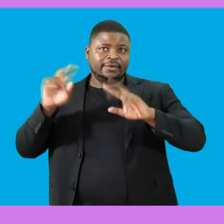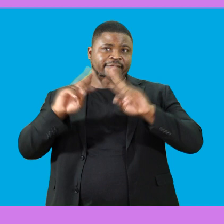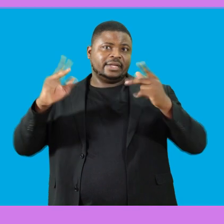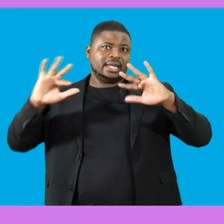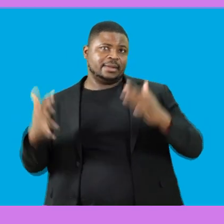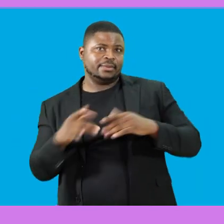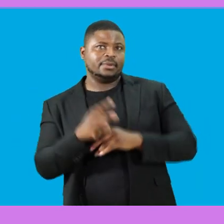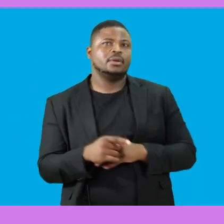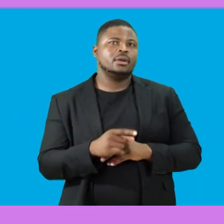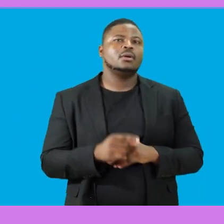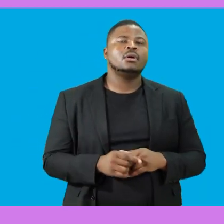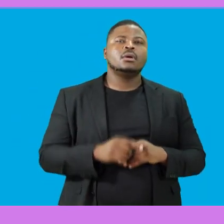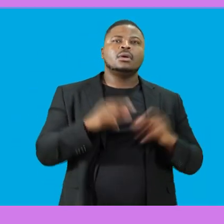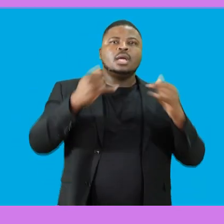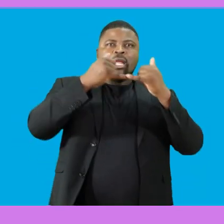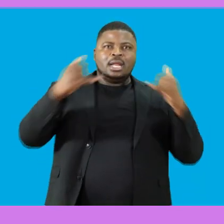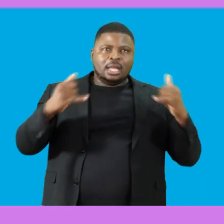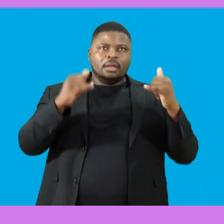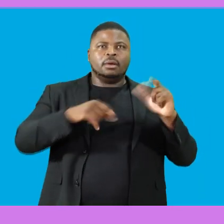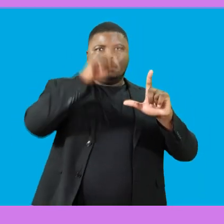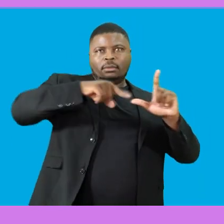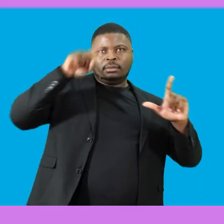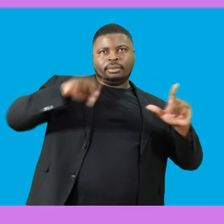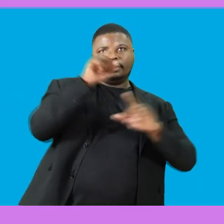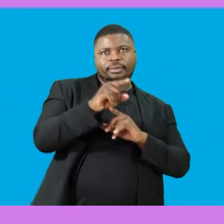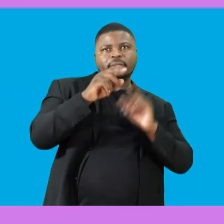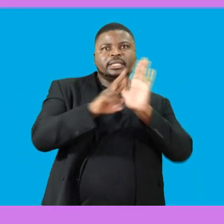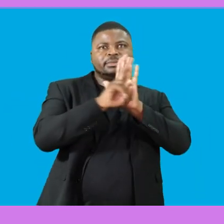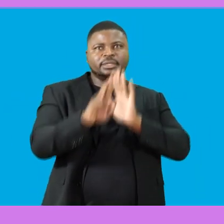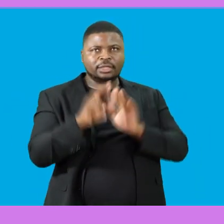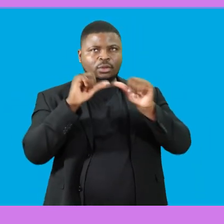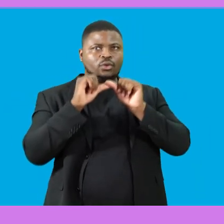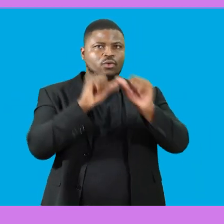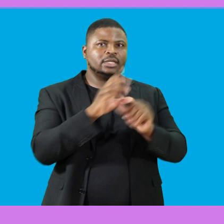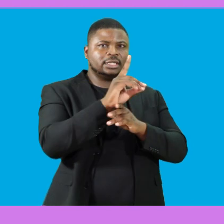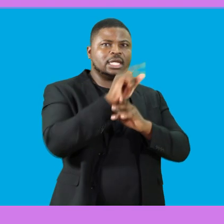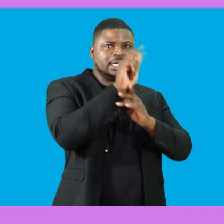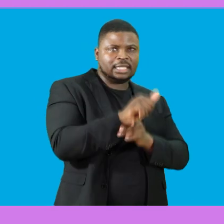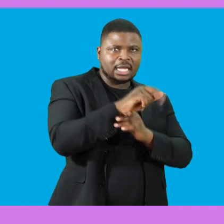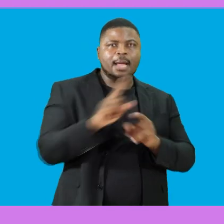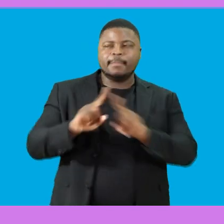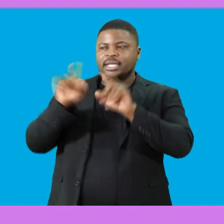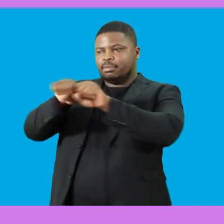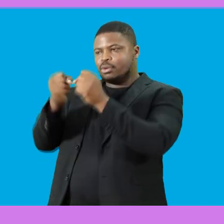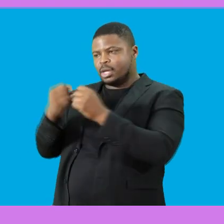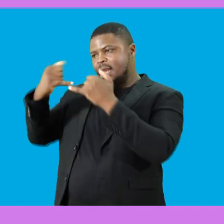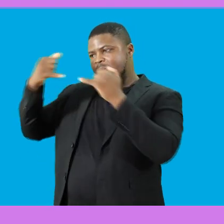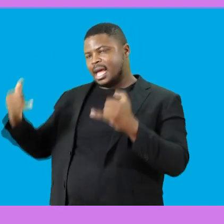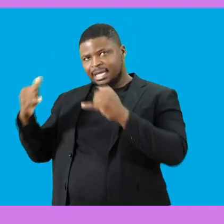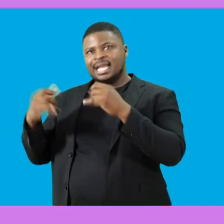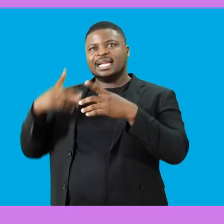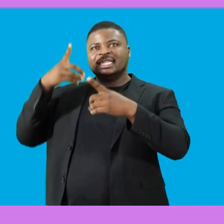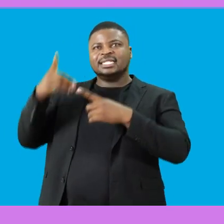then you represent discrete. It only represents continuous data, and a broken line graph will represent discrete data. So these are the